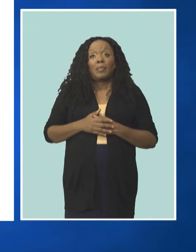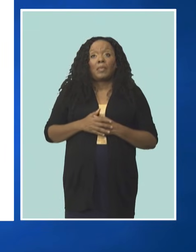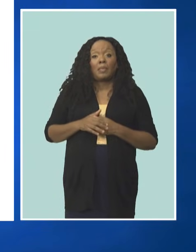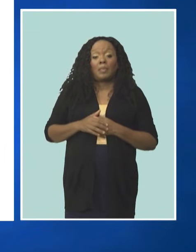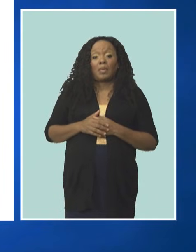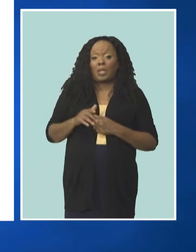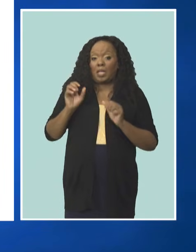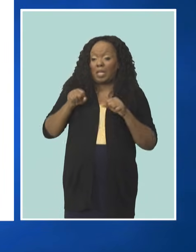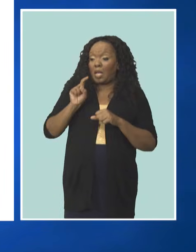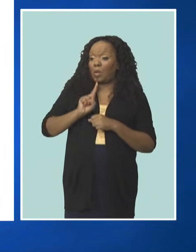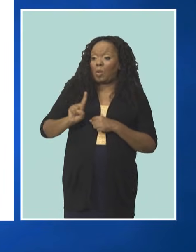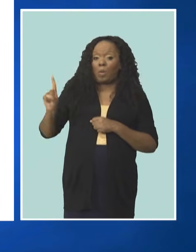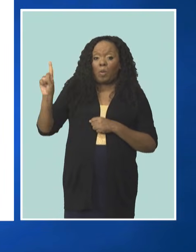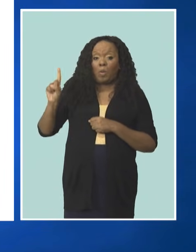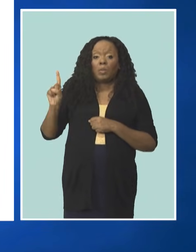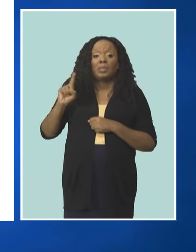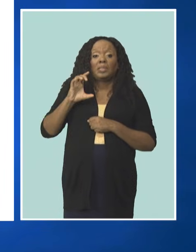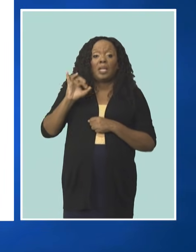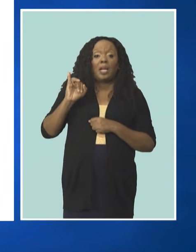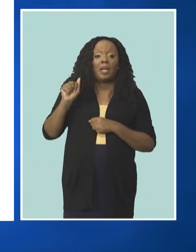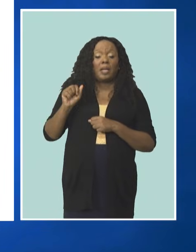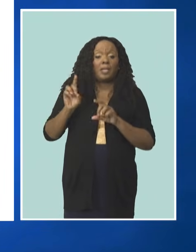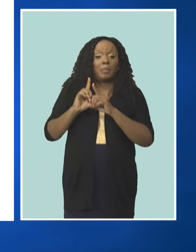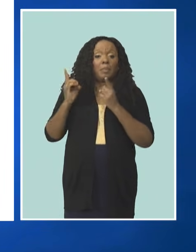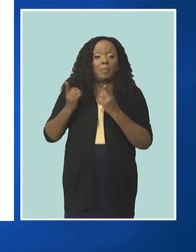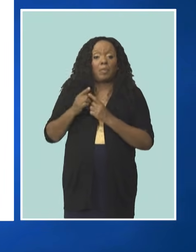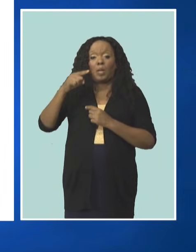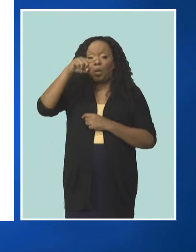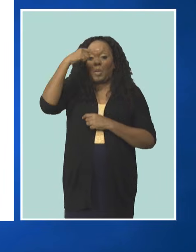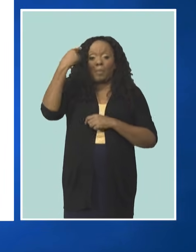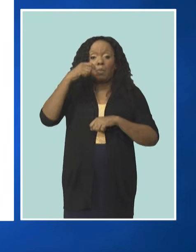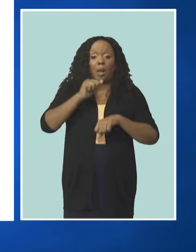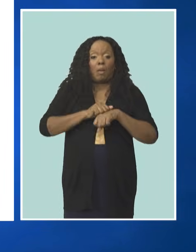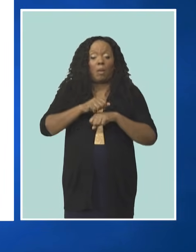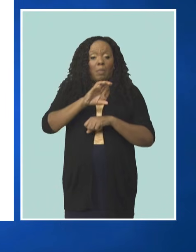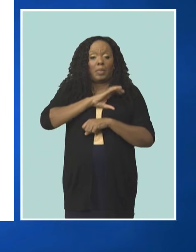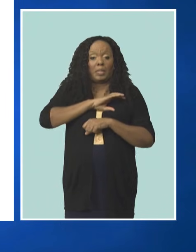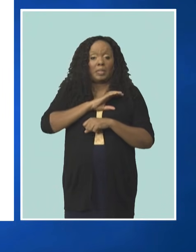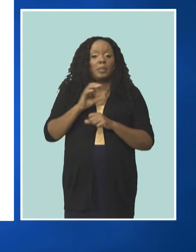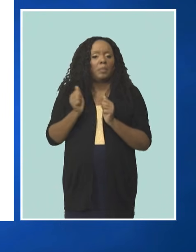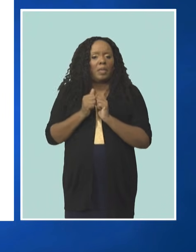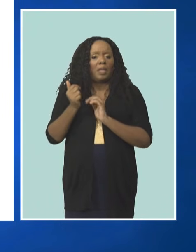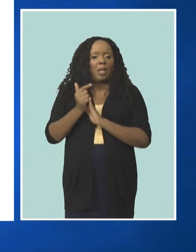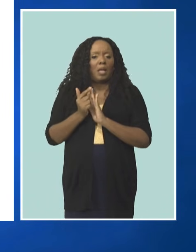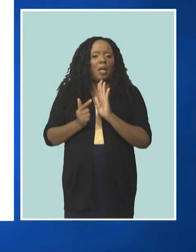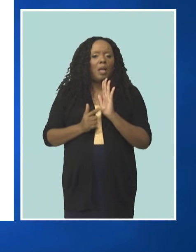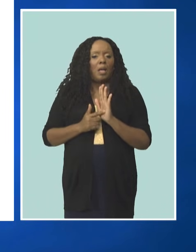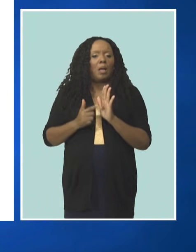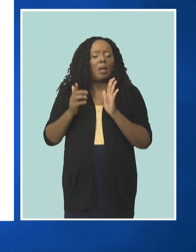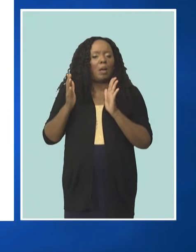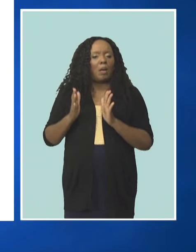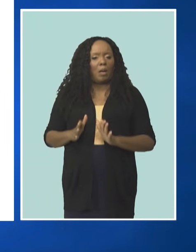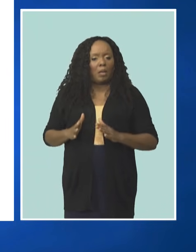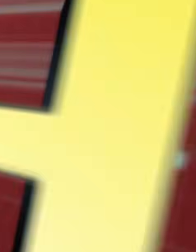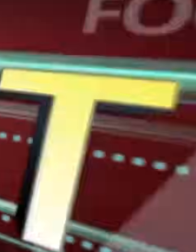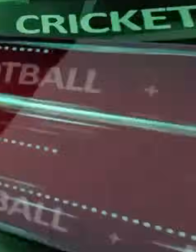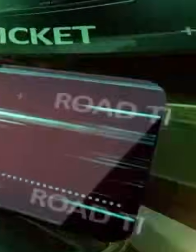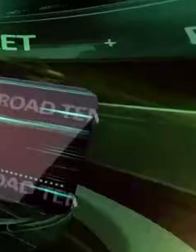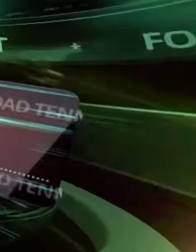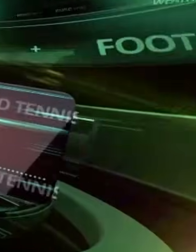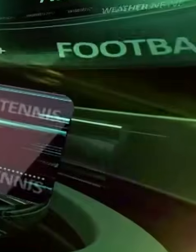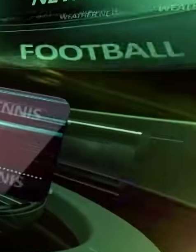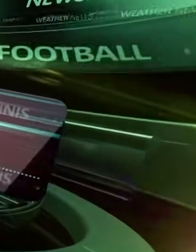present himself to the Criminal Investigations Department at the Black Rock Police Station, accompanied by an attorney at law of his choice.